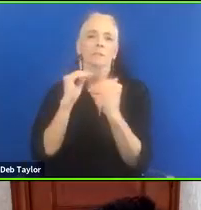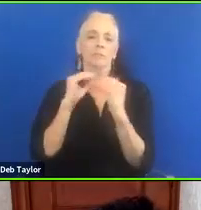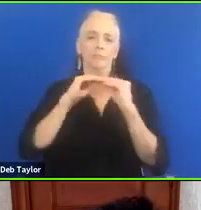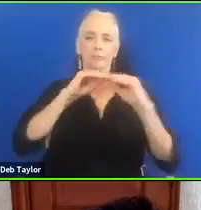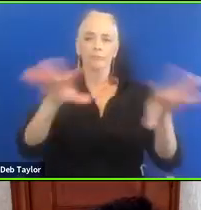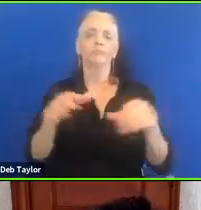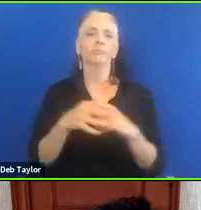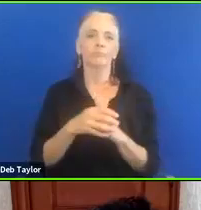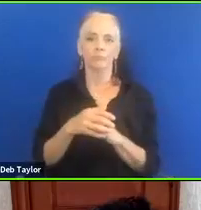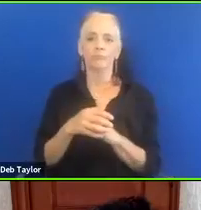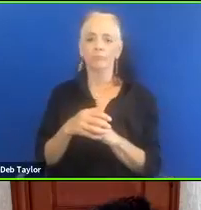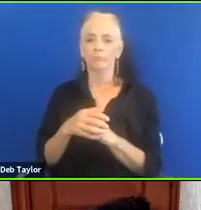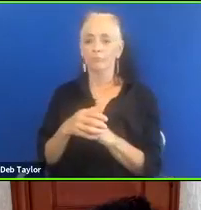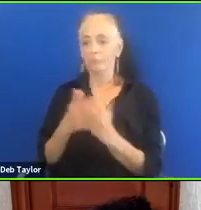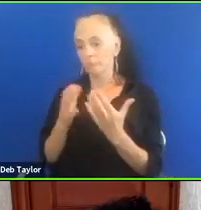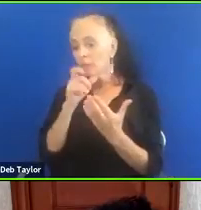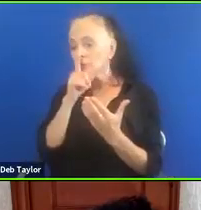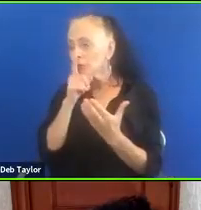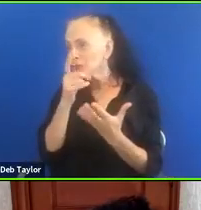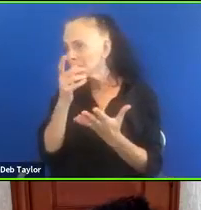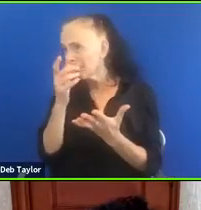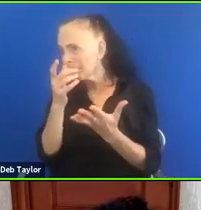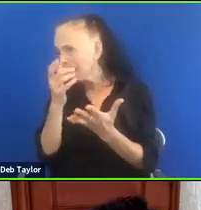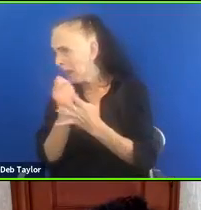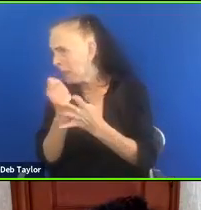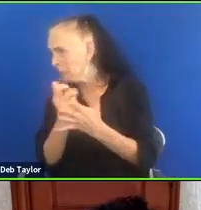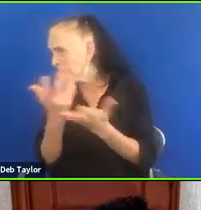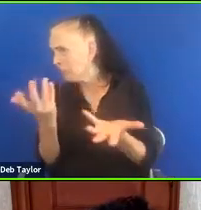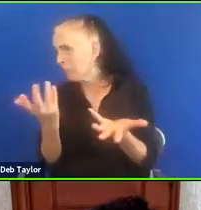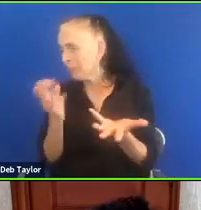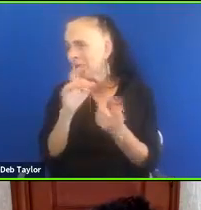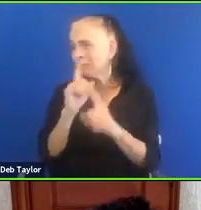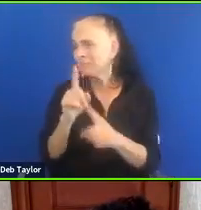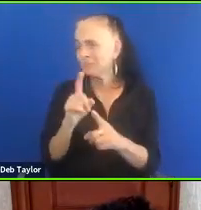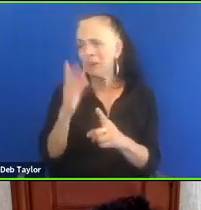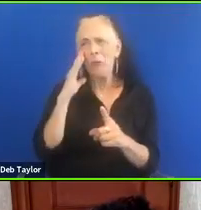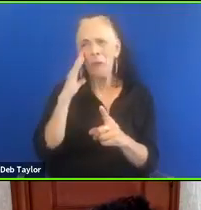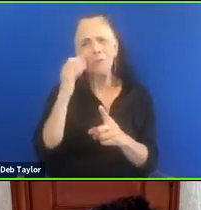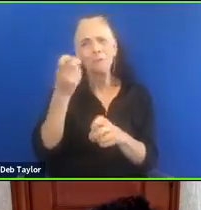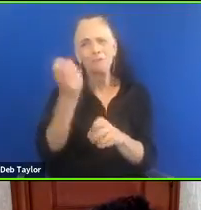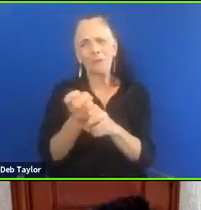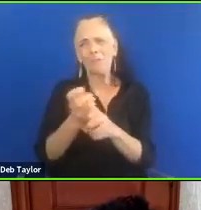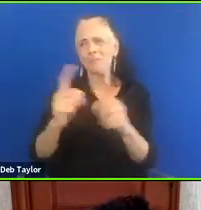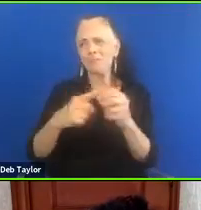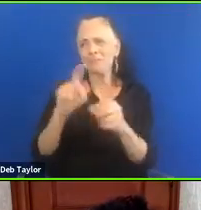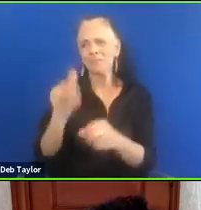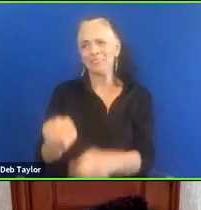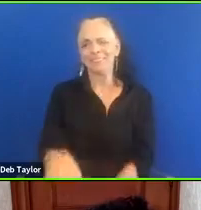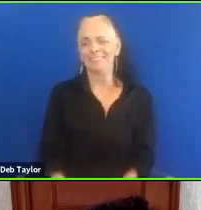I don't know if that was a helpful answer at all to a very, very hard first question.